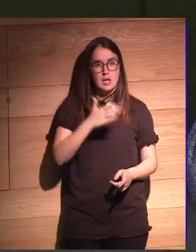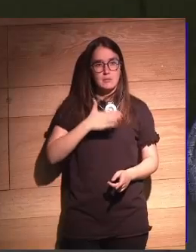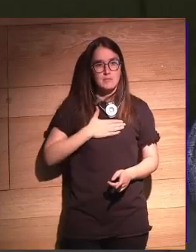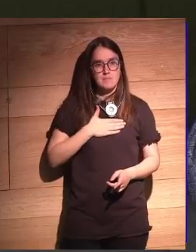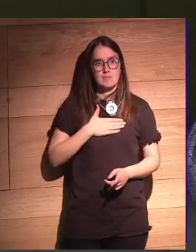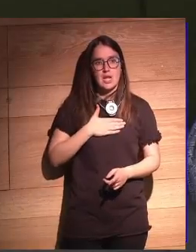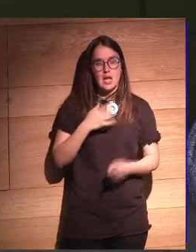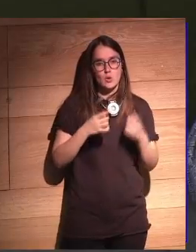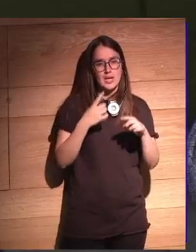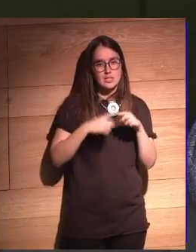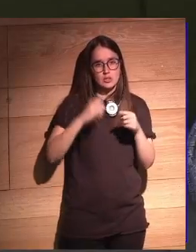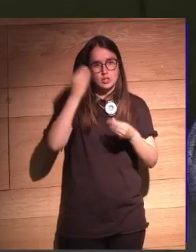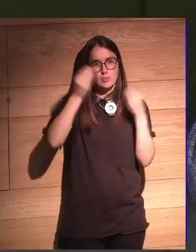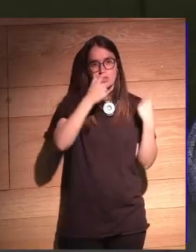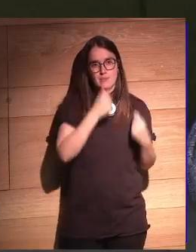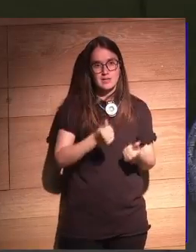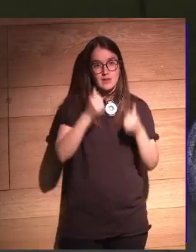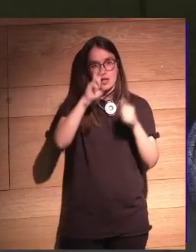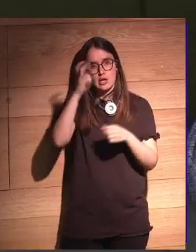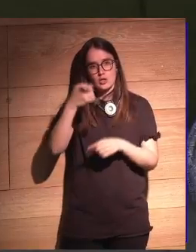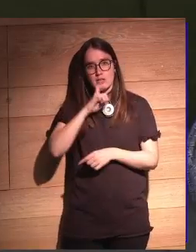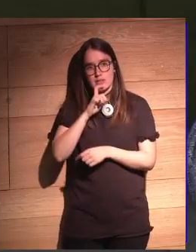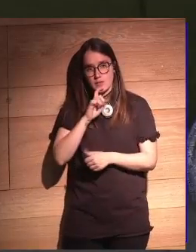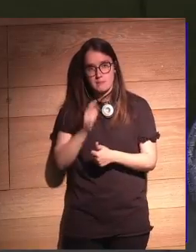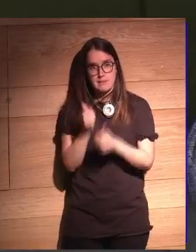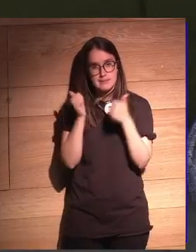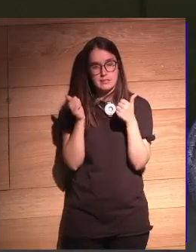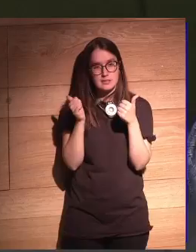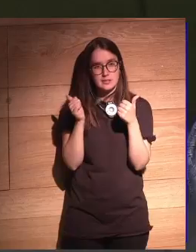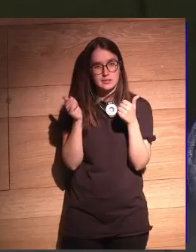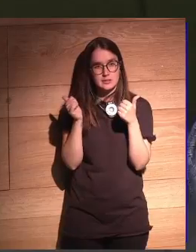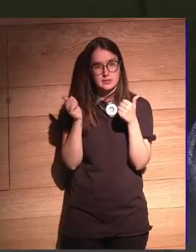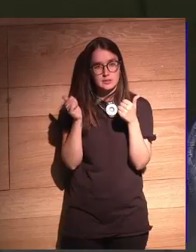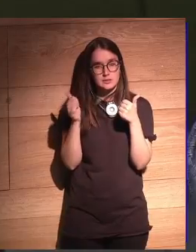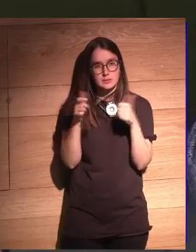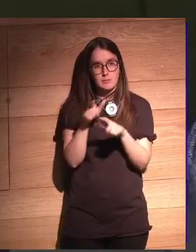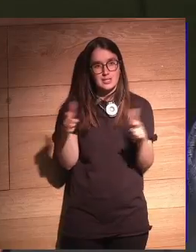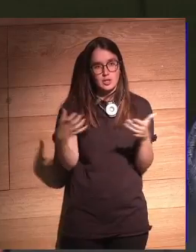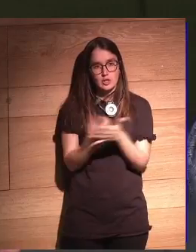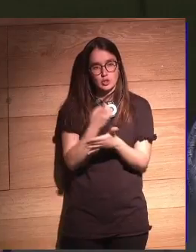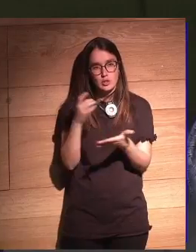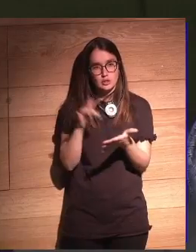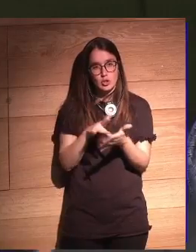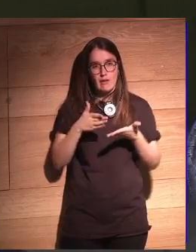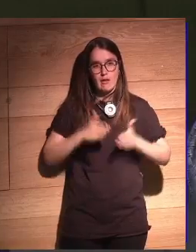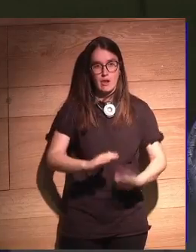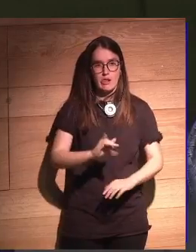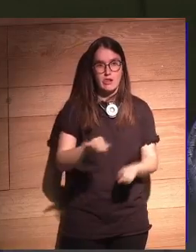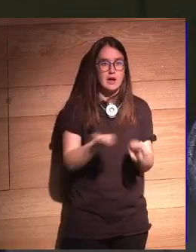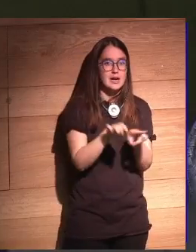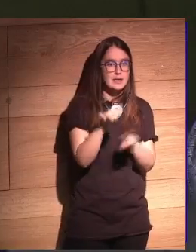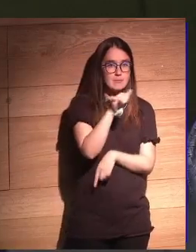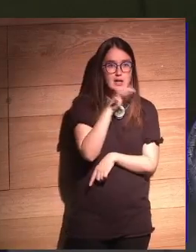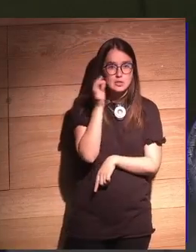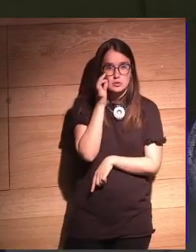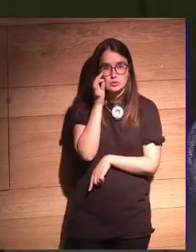is our problem? I think there are certain aspects that are easier to tackle than others.